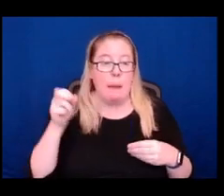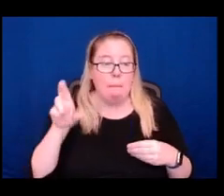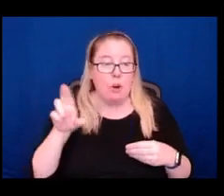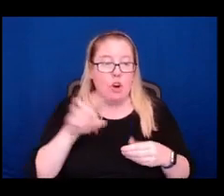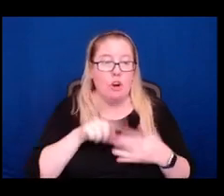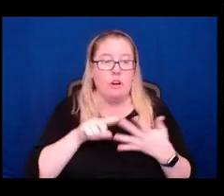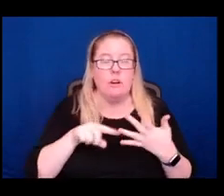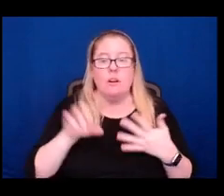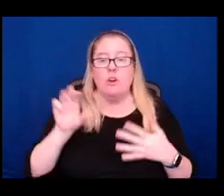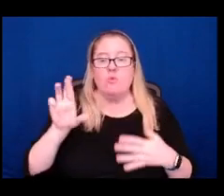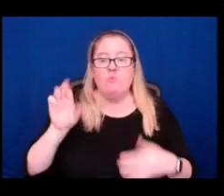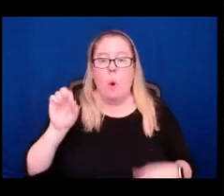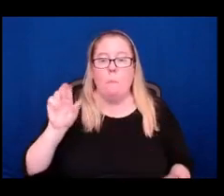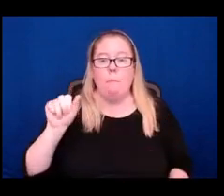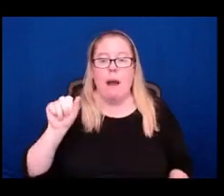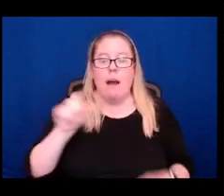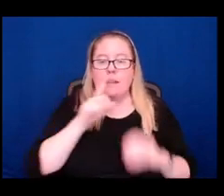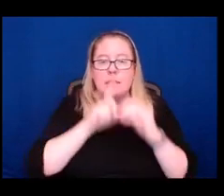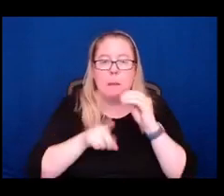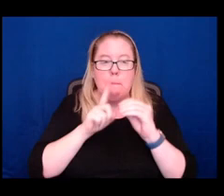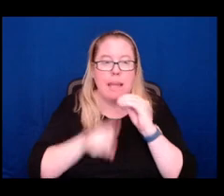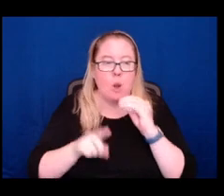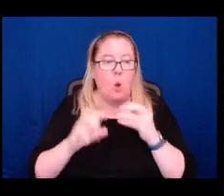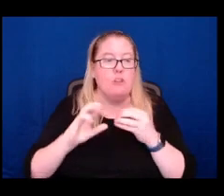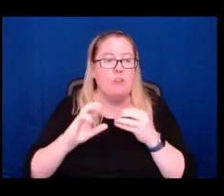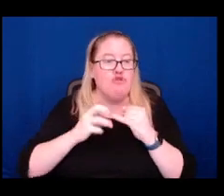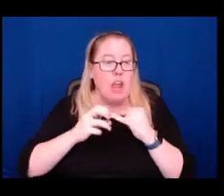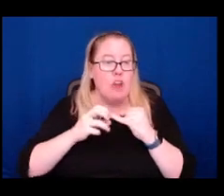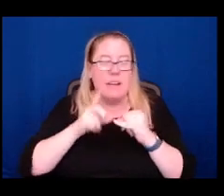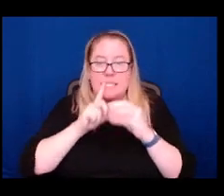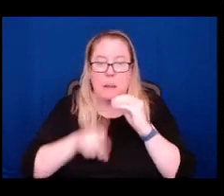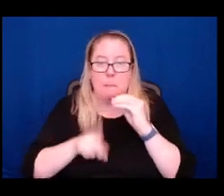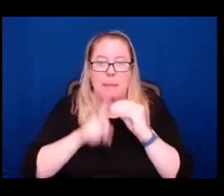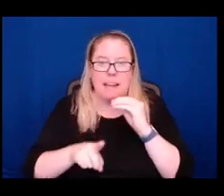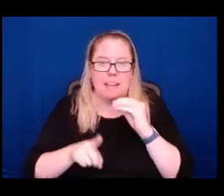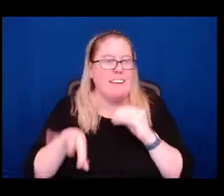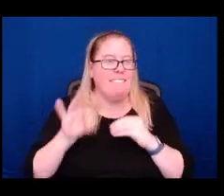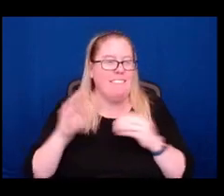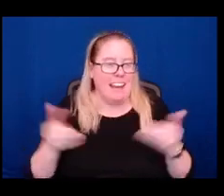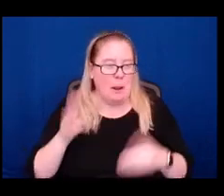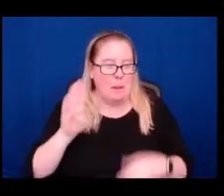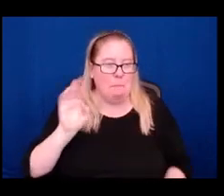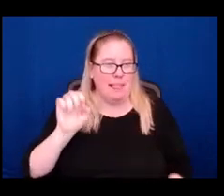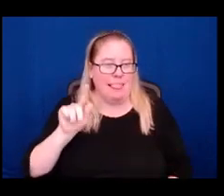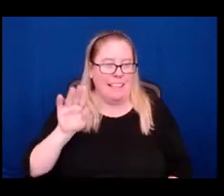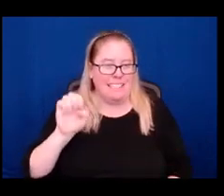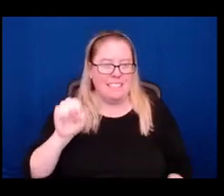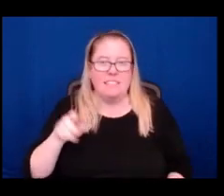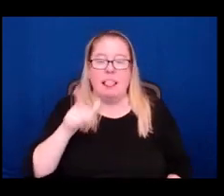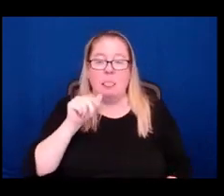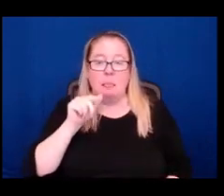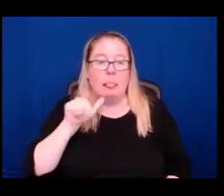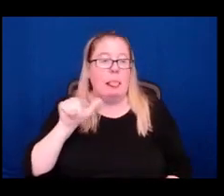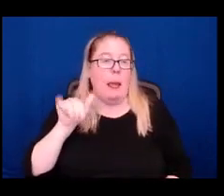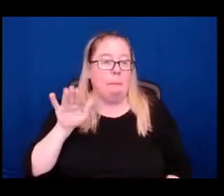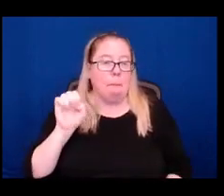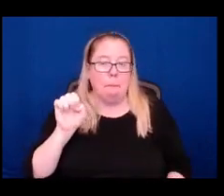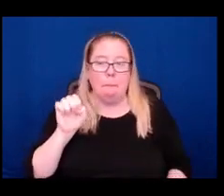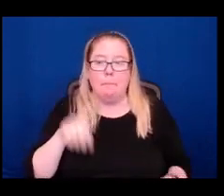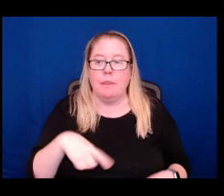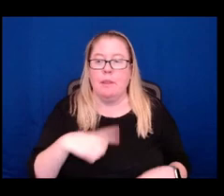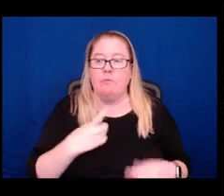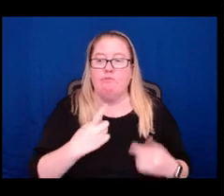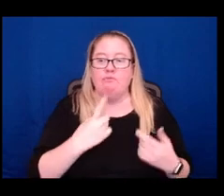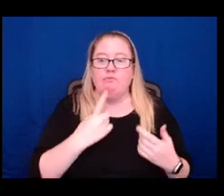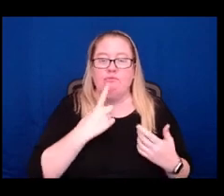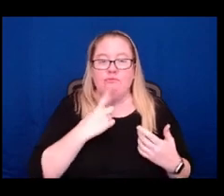grape or cherry tomatoes. This is what I could find here in Belize. We've got some limes here, some red onion, or you could use green onion. As you can see,